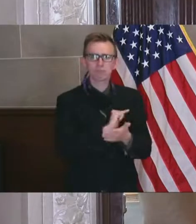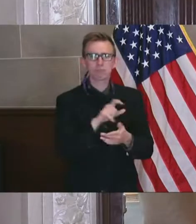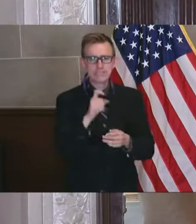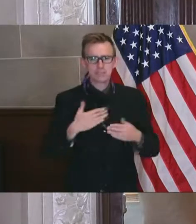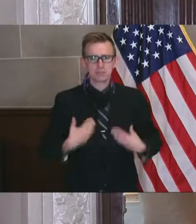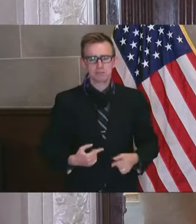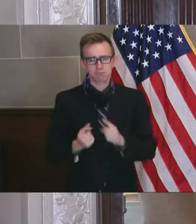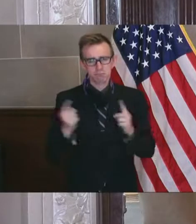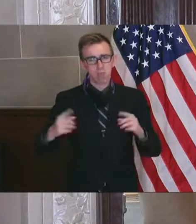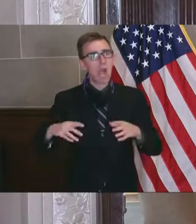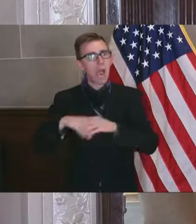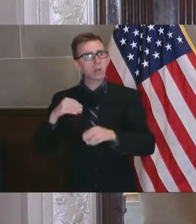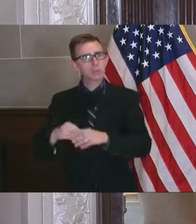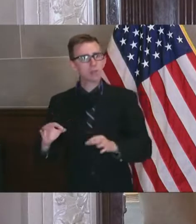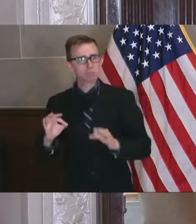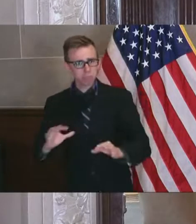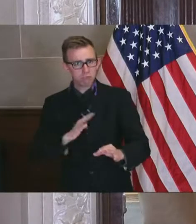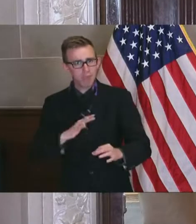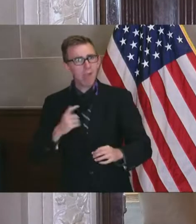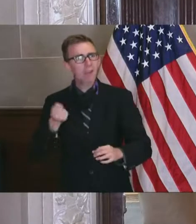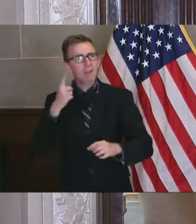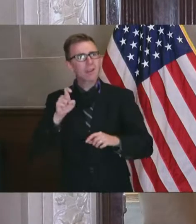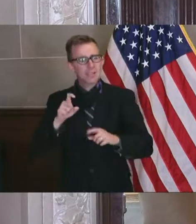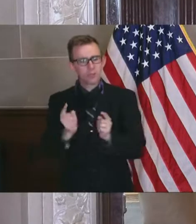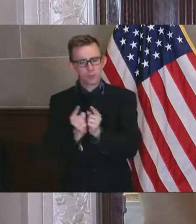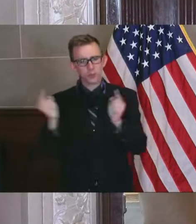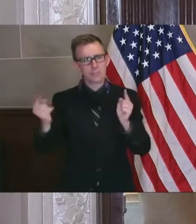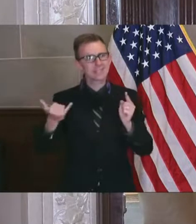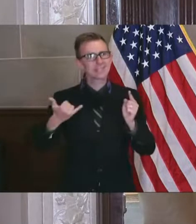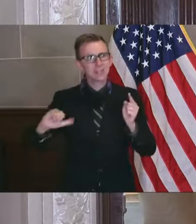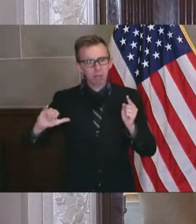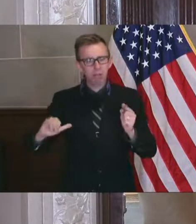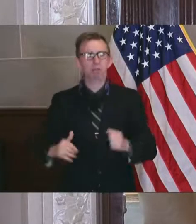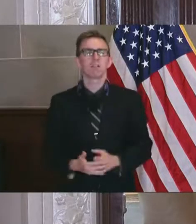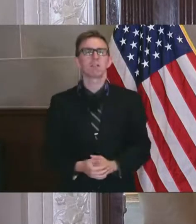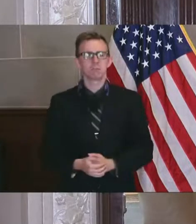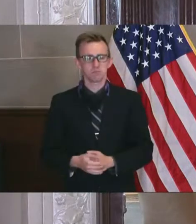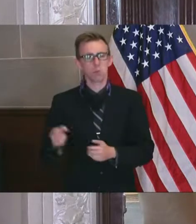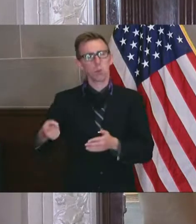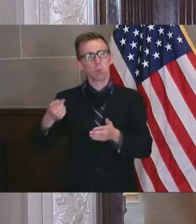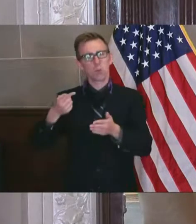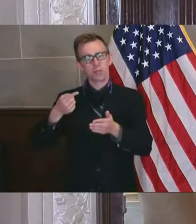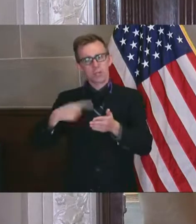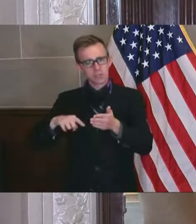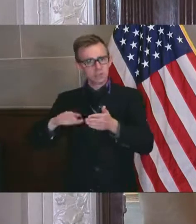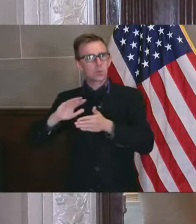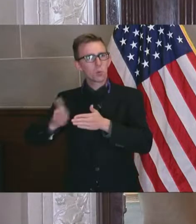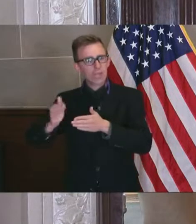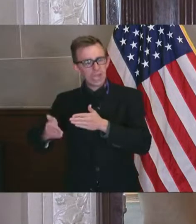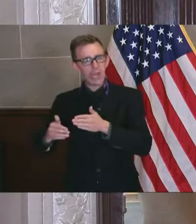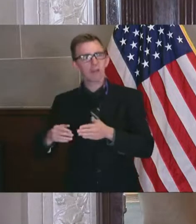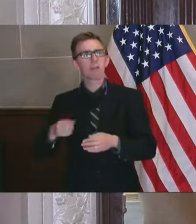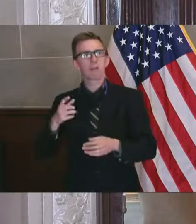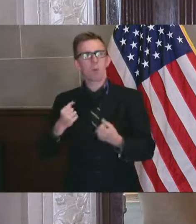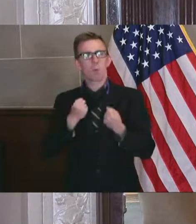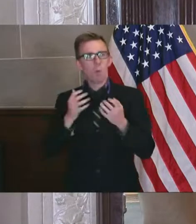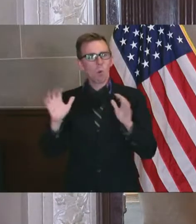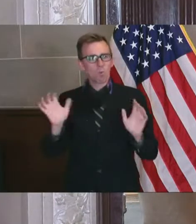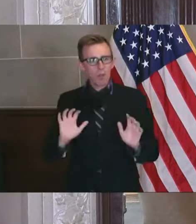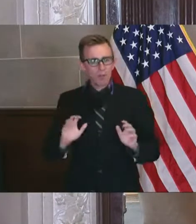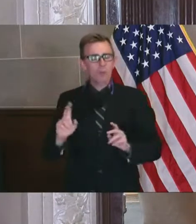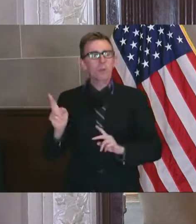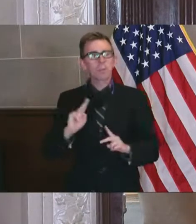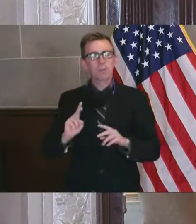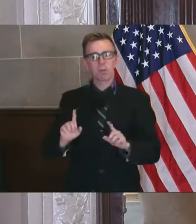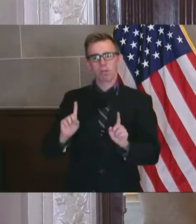think it's great to be outdoors, but you still need to practice social distancing. So as we go into the next weekend and the weekends after that, and we have warm weather and people are more